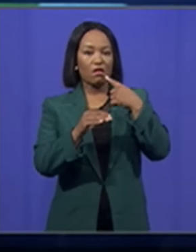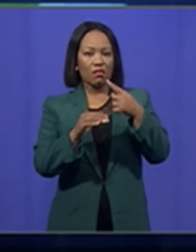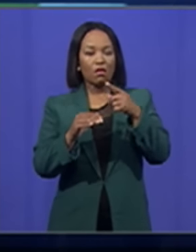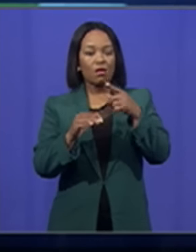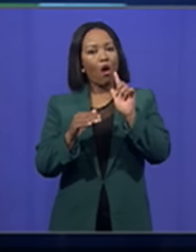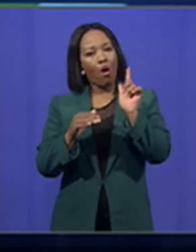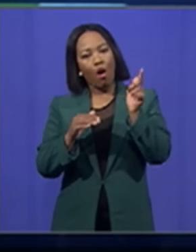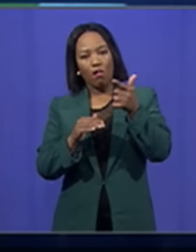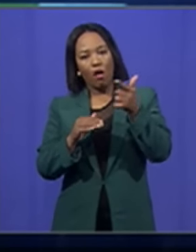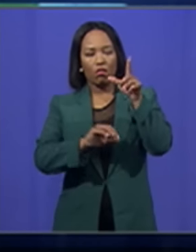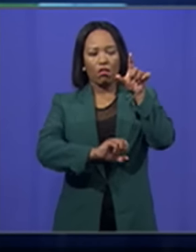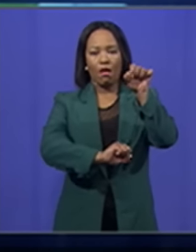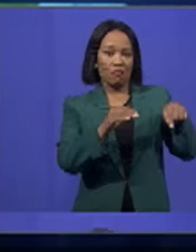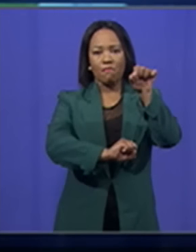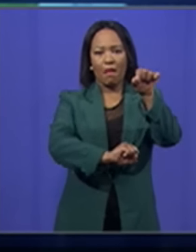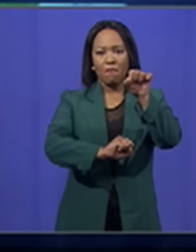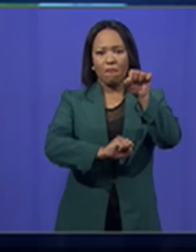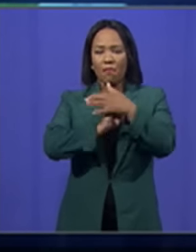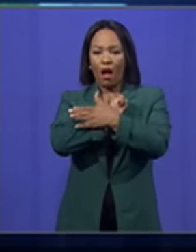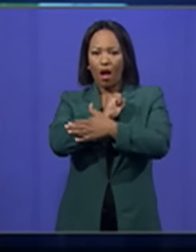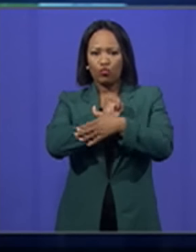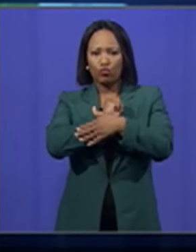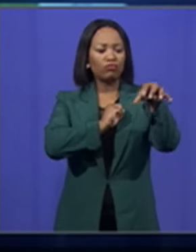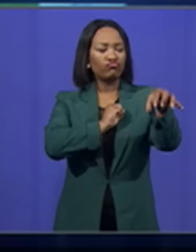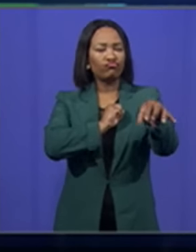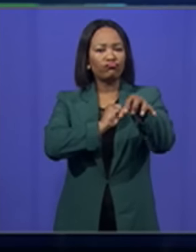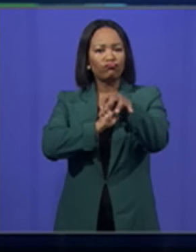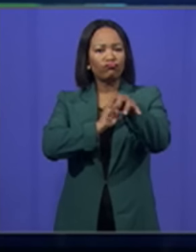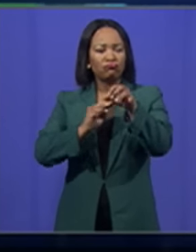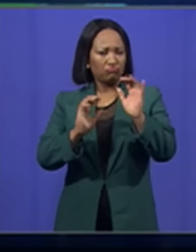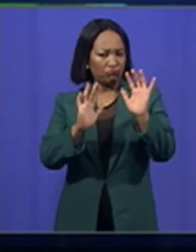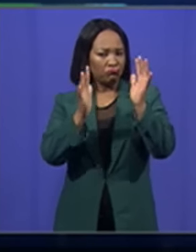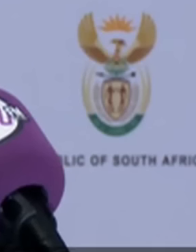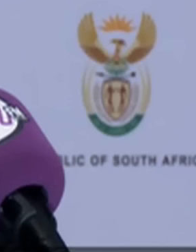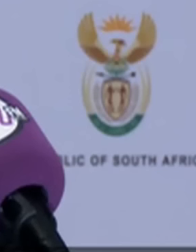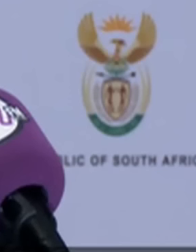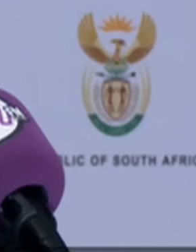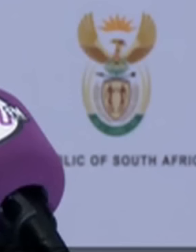naha ka bophara kgahlano le melata e seng molaong.